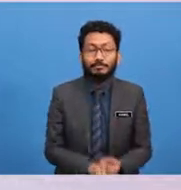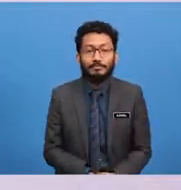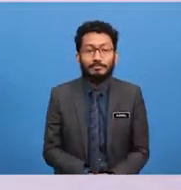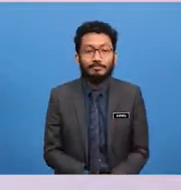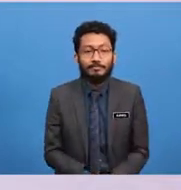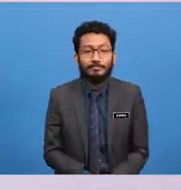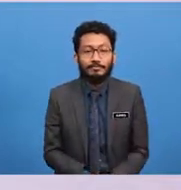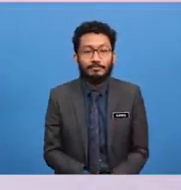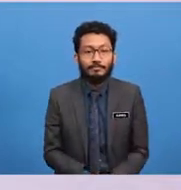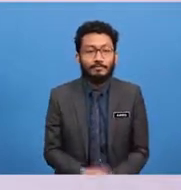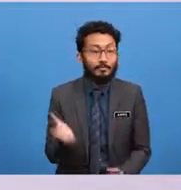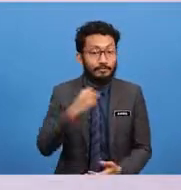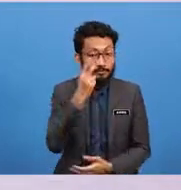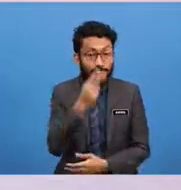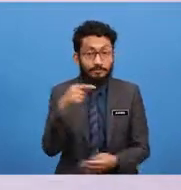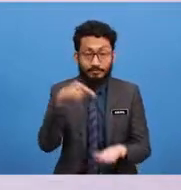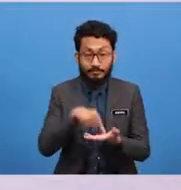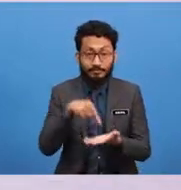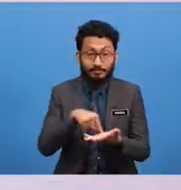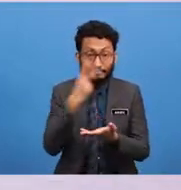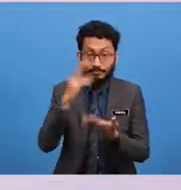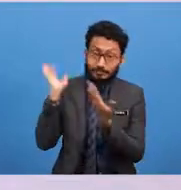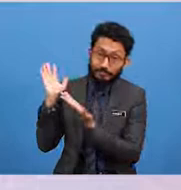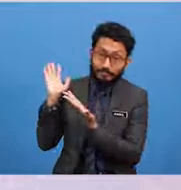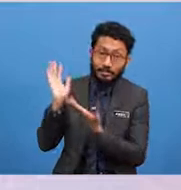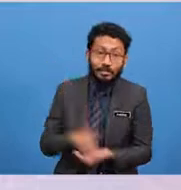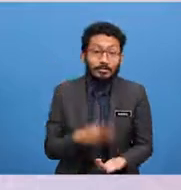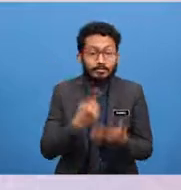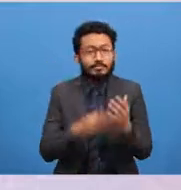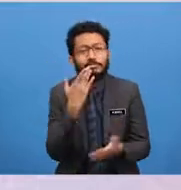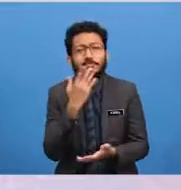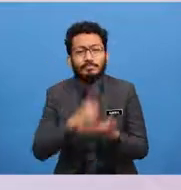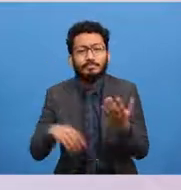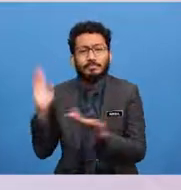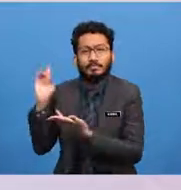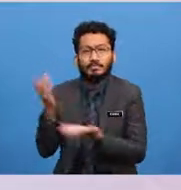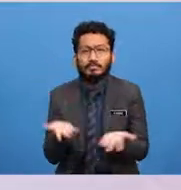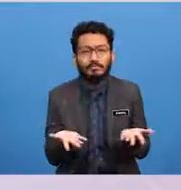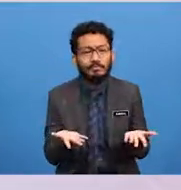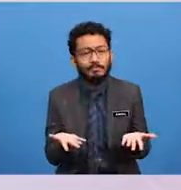Let's look at this one. What color is this?